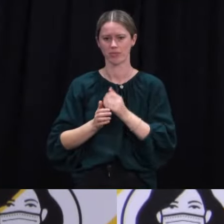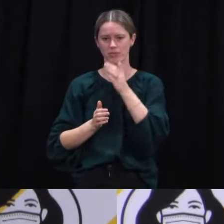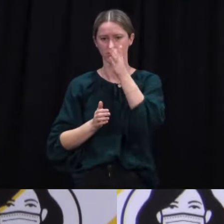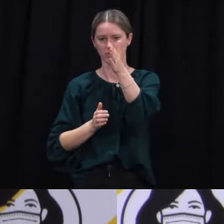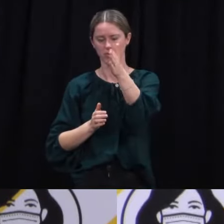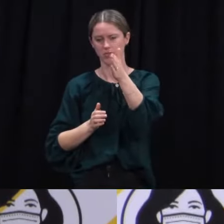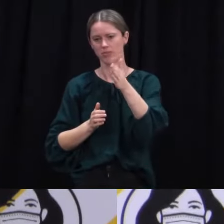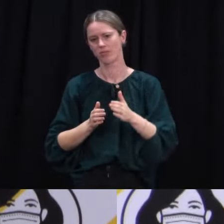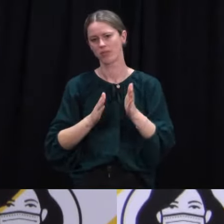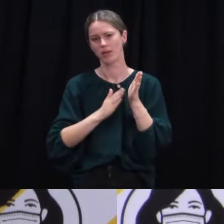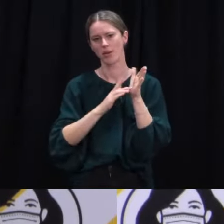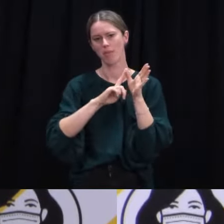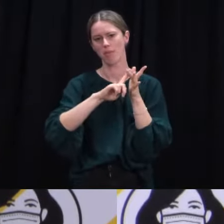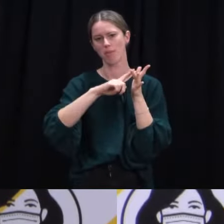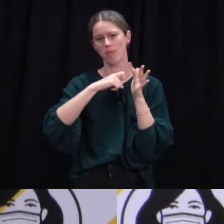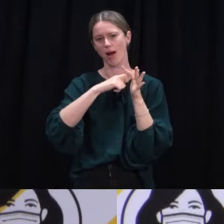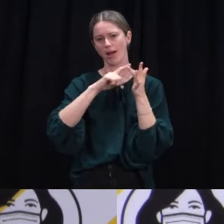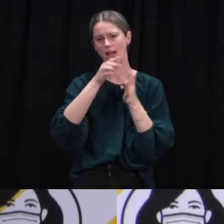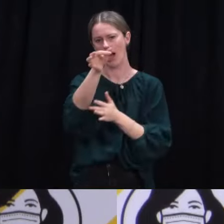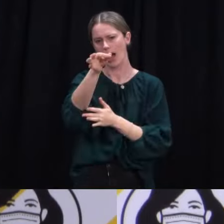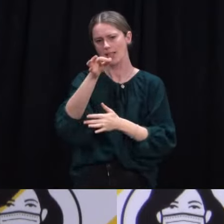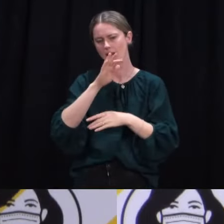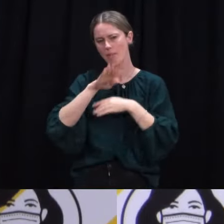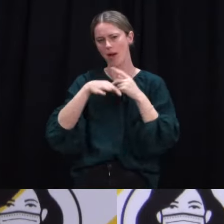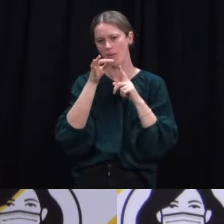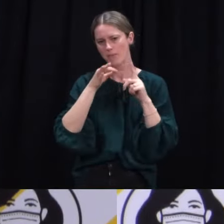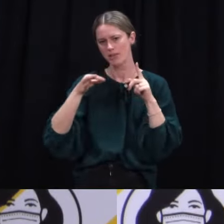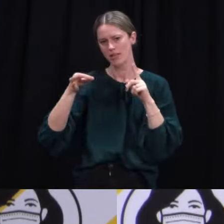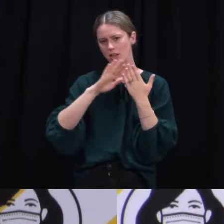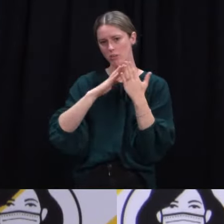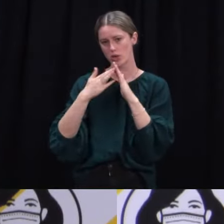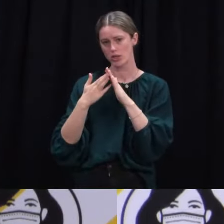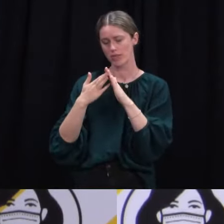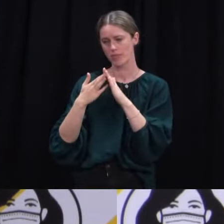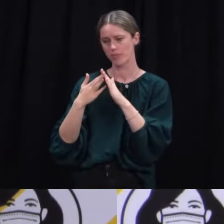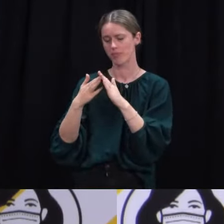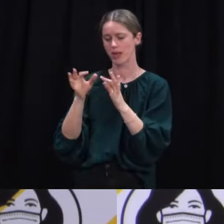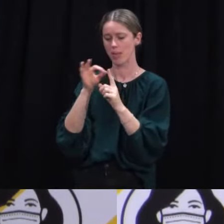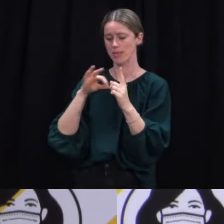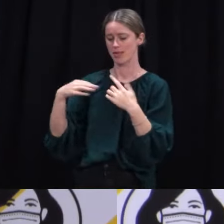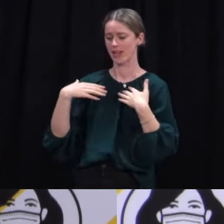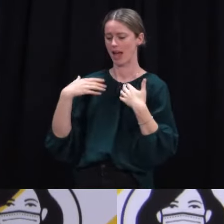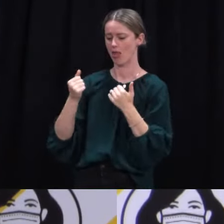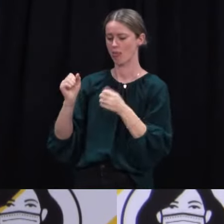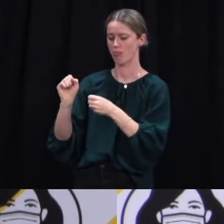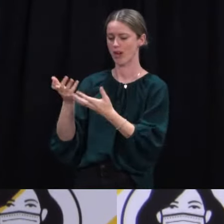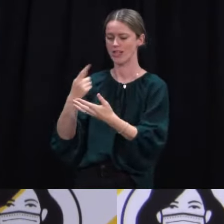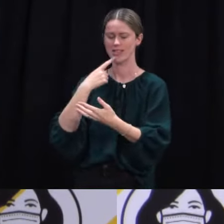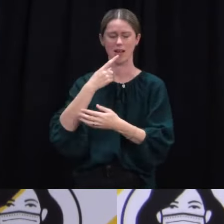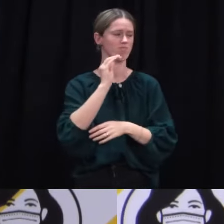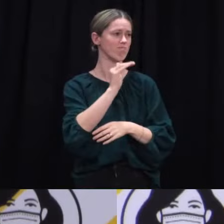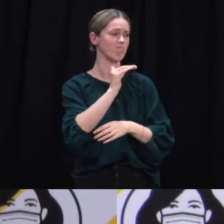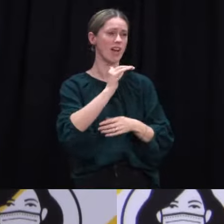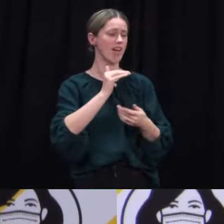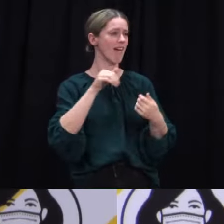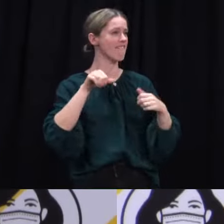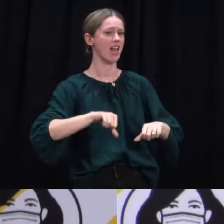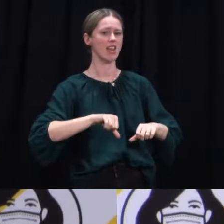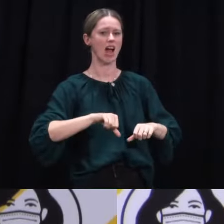back to the Pacific community, do you accept that all the criticism from Pacific health providers that there was a failure to allow them